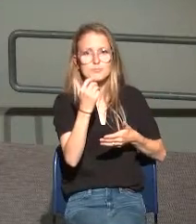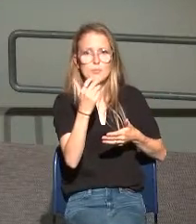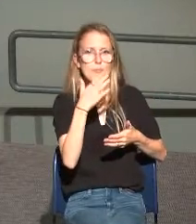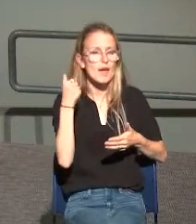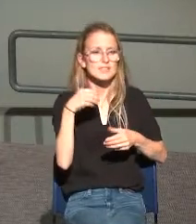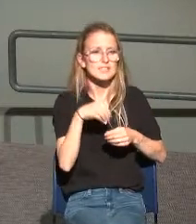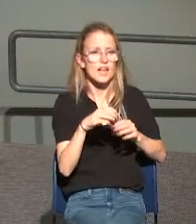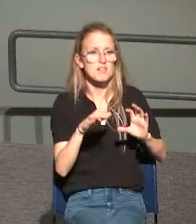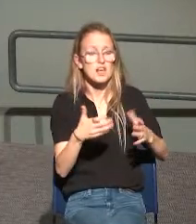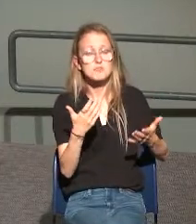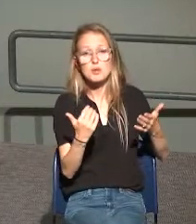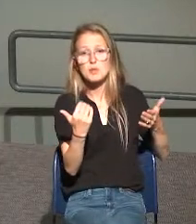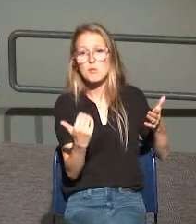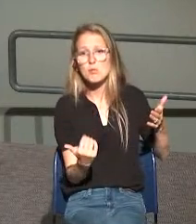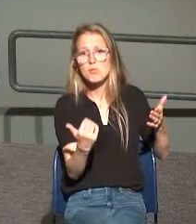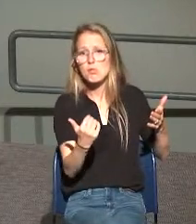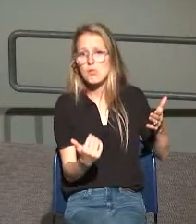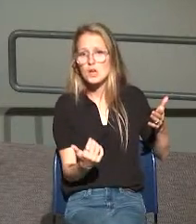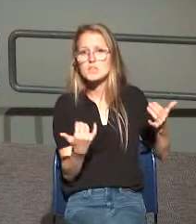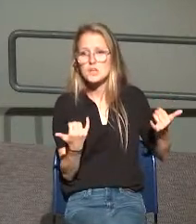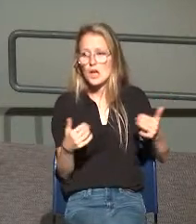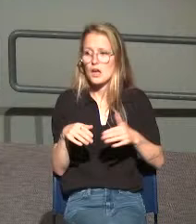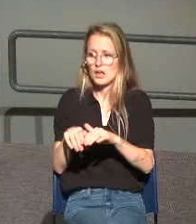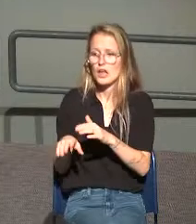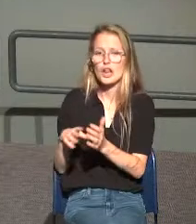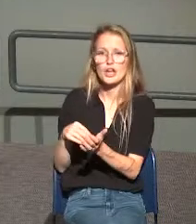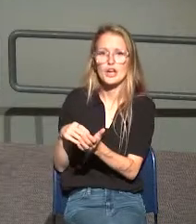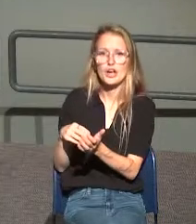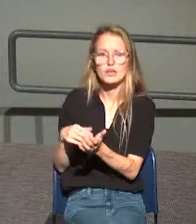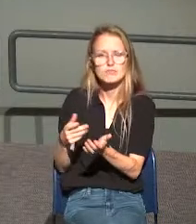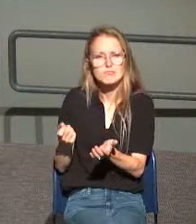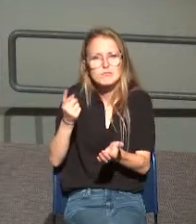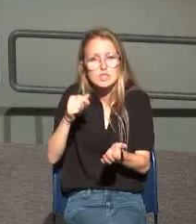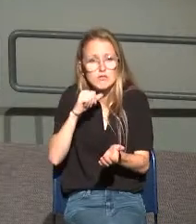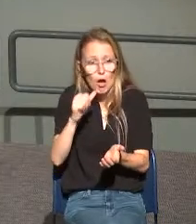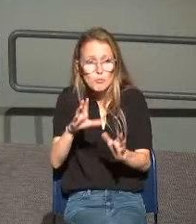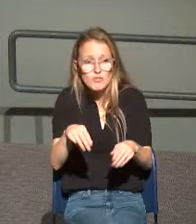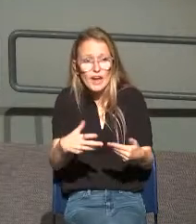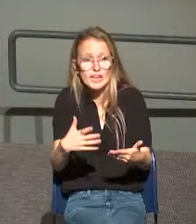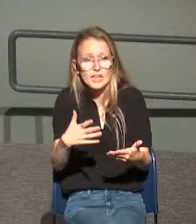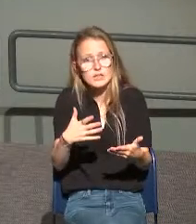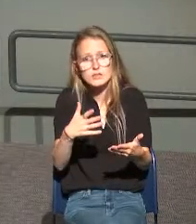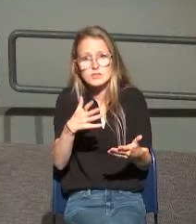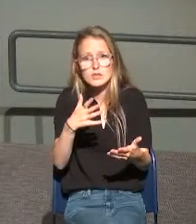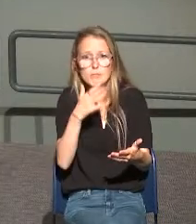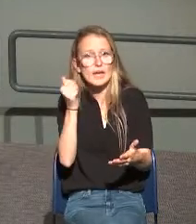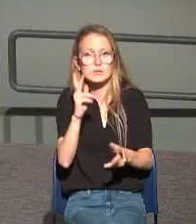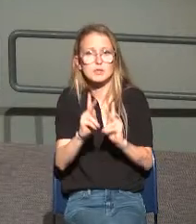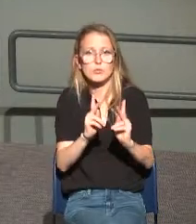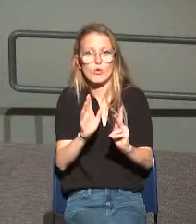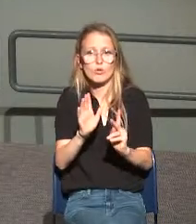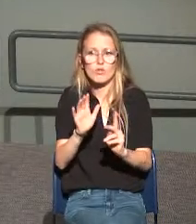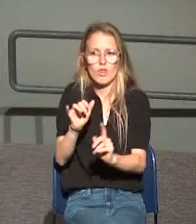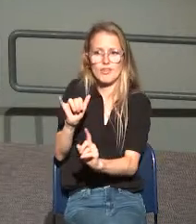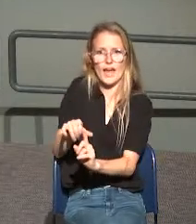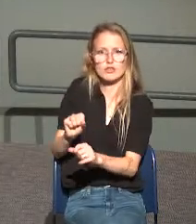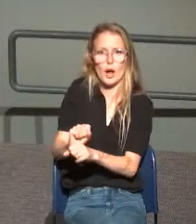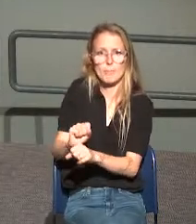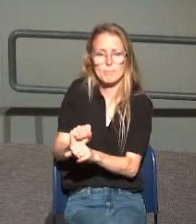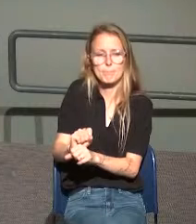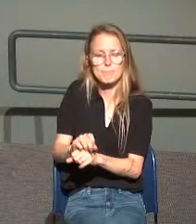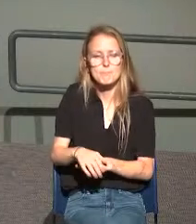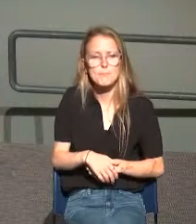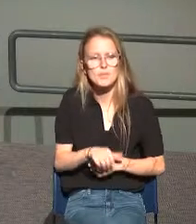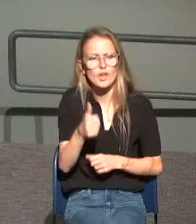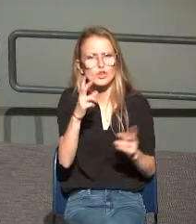that fighter. And so you're not getting the best people into the job. The other issue has to do with employment